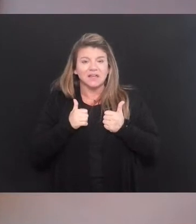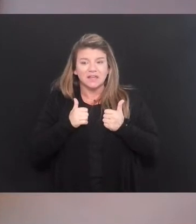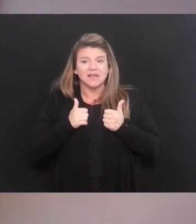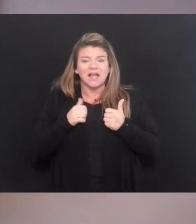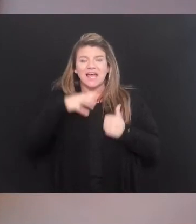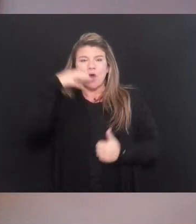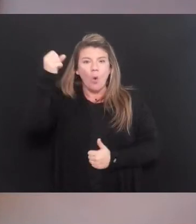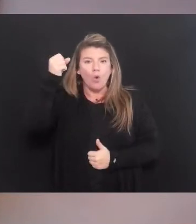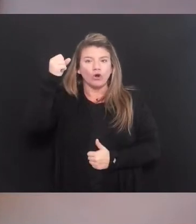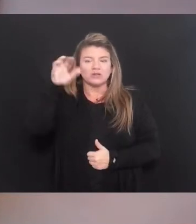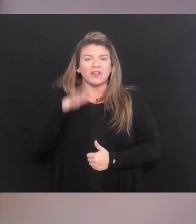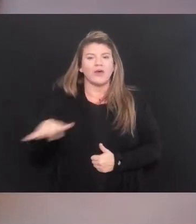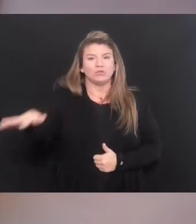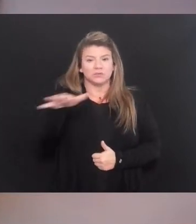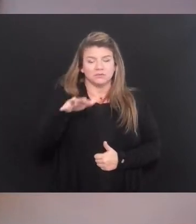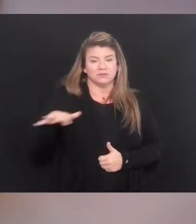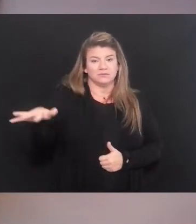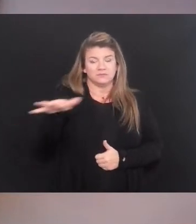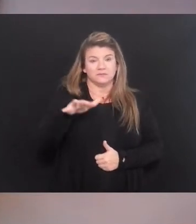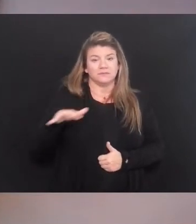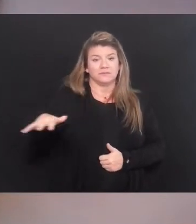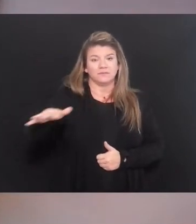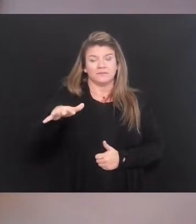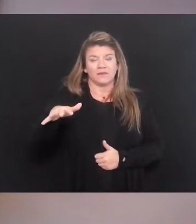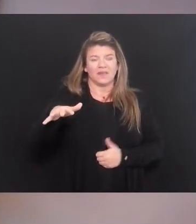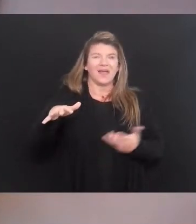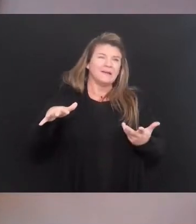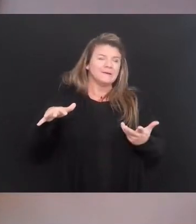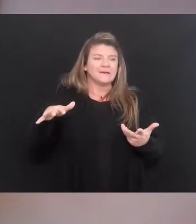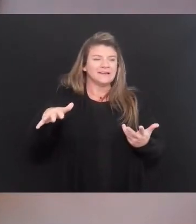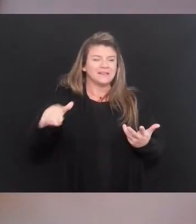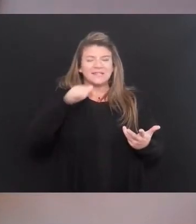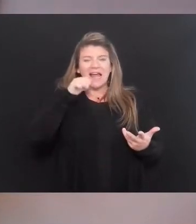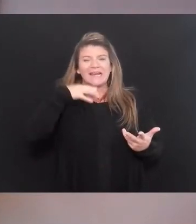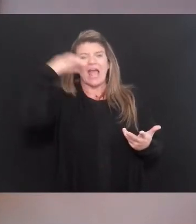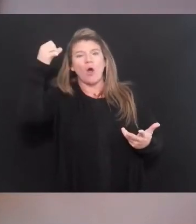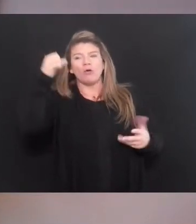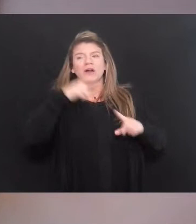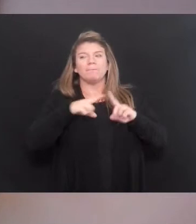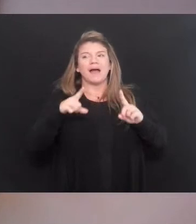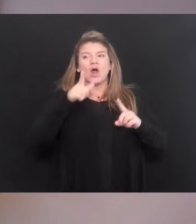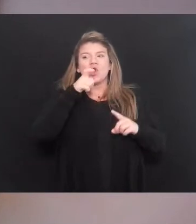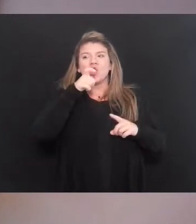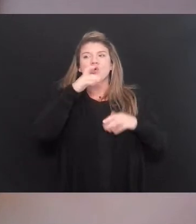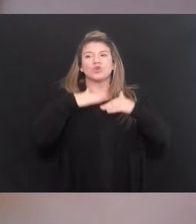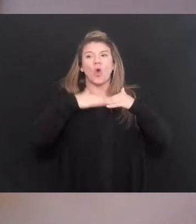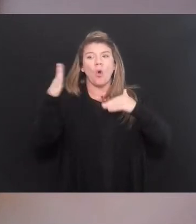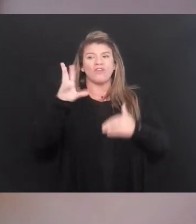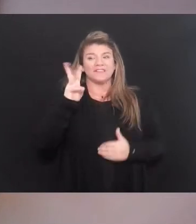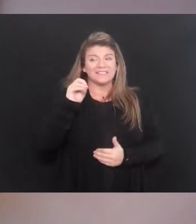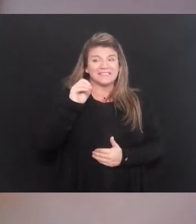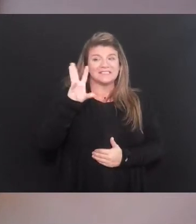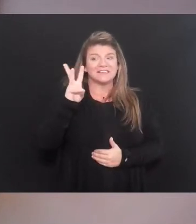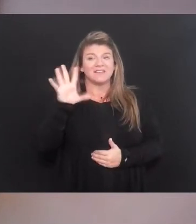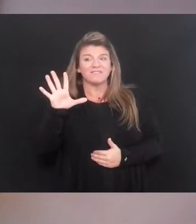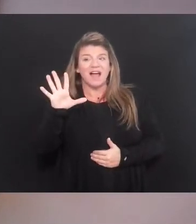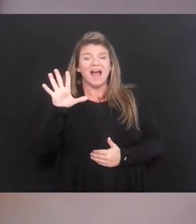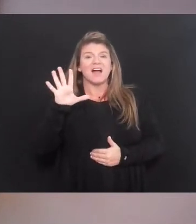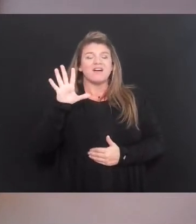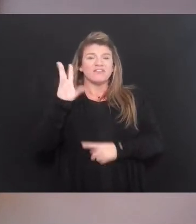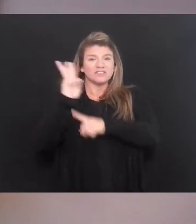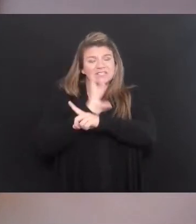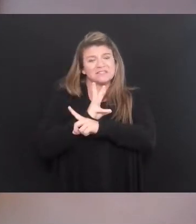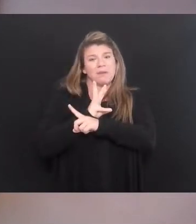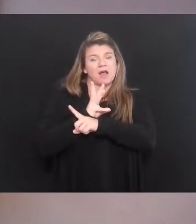elders over, not really elders, people over 60, 65 years old who've been 6 months